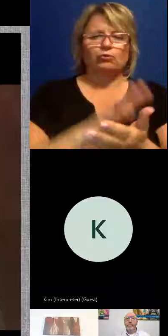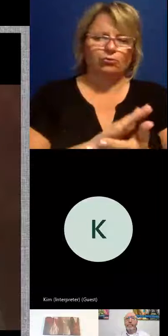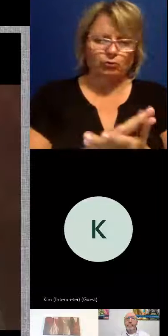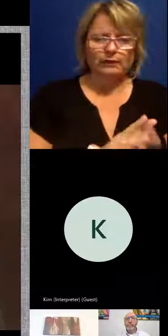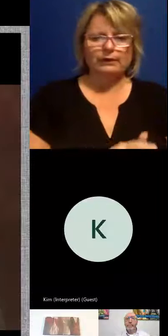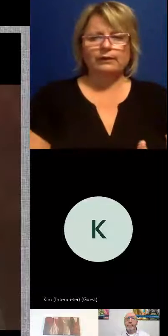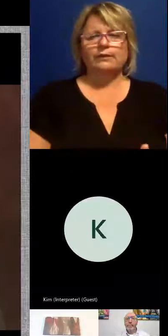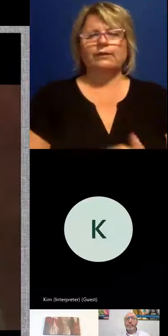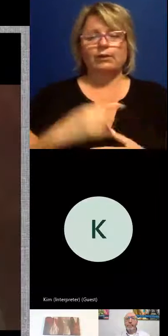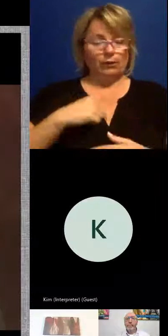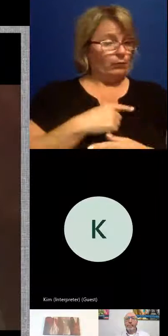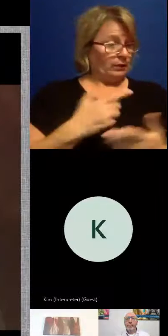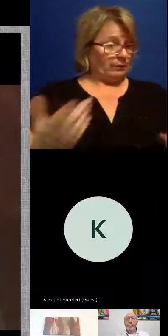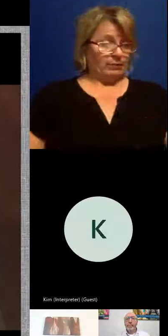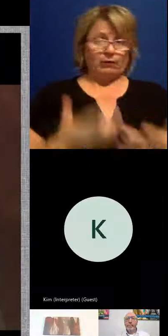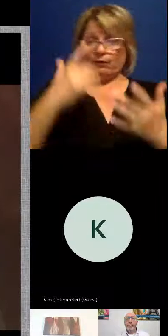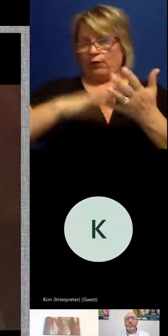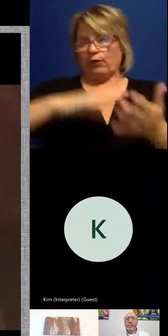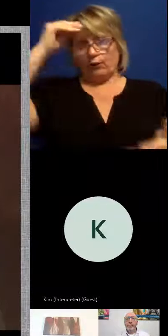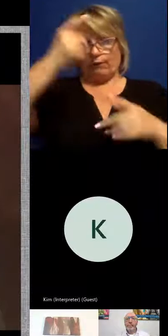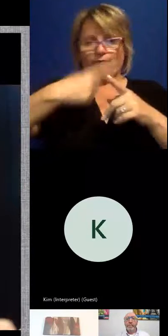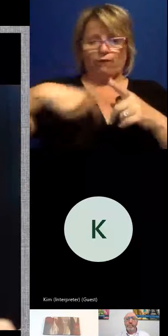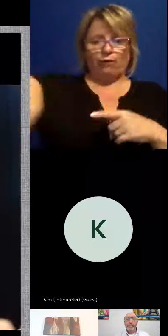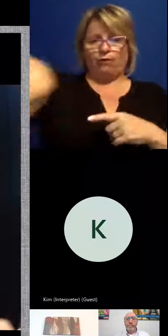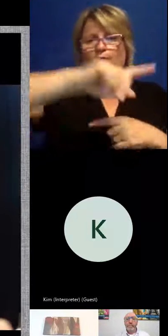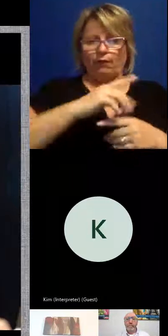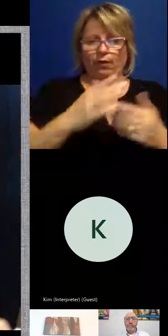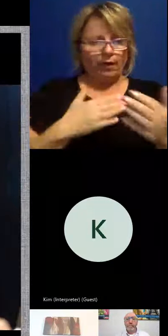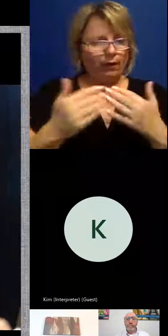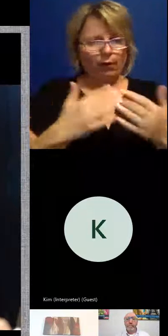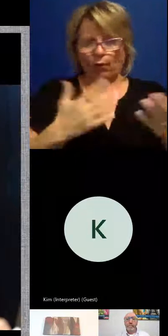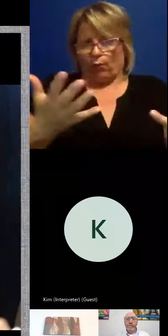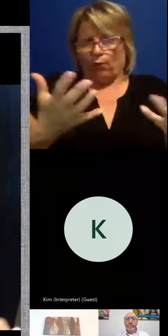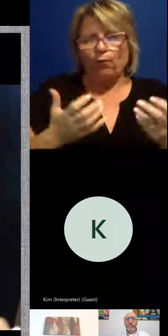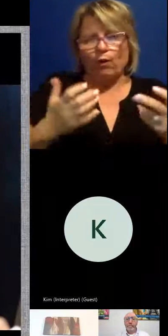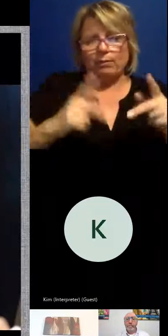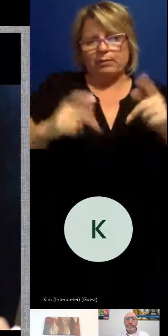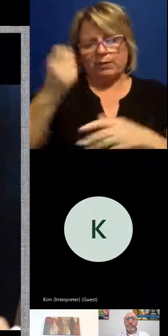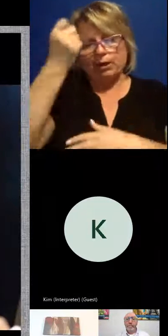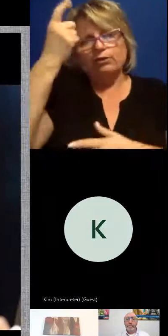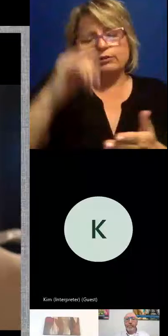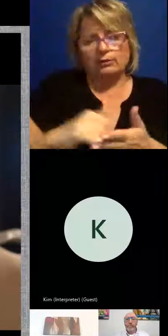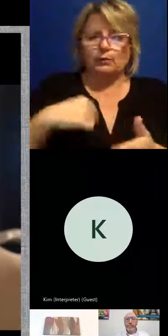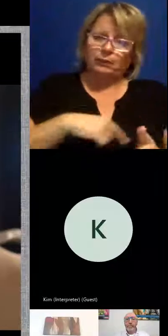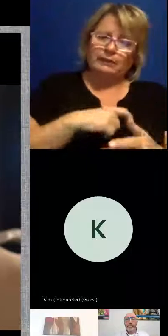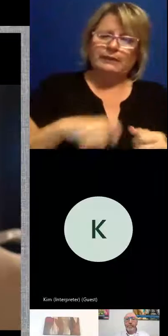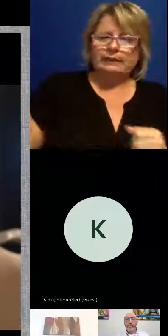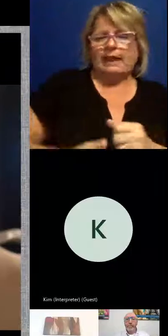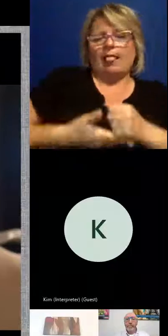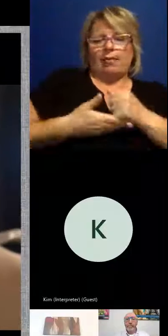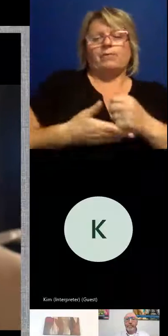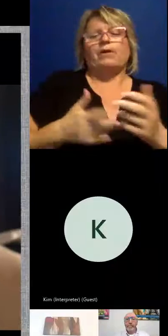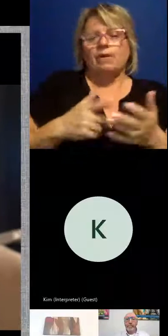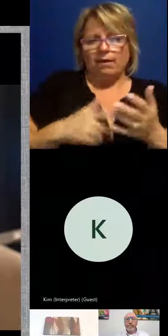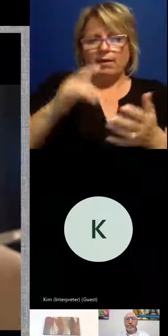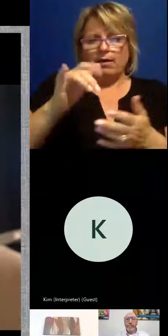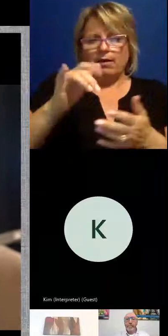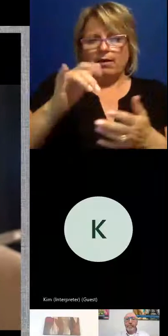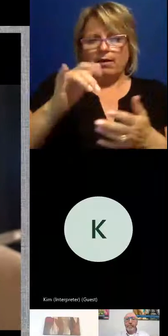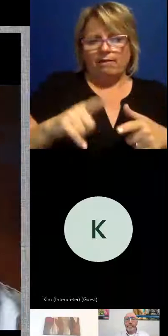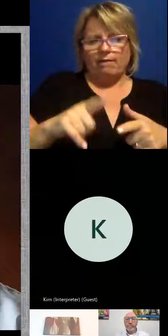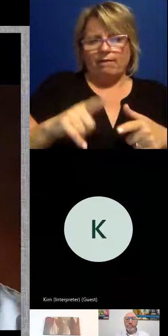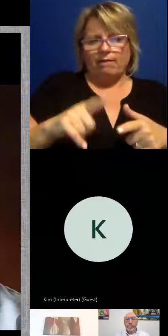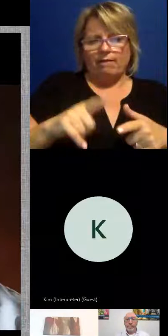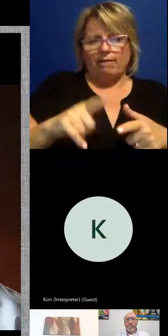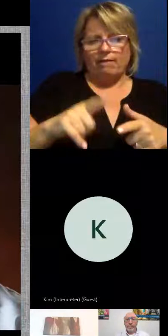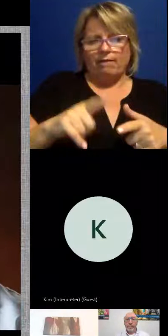here to learn from y'all anyway, and that's what we want people to understand. What we need help and all that from y'all. That's what we